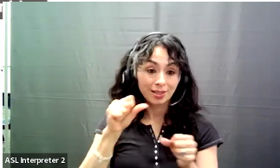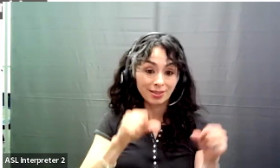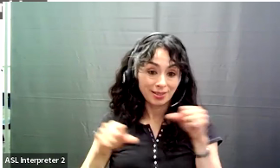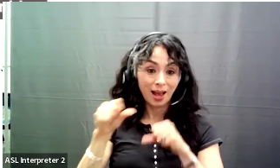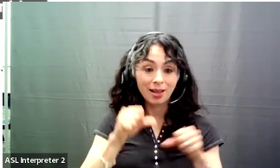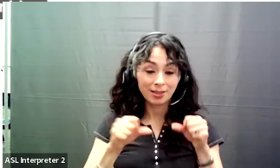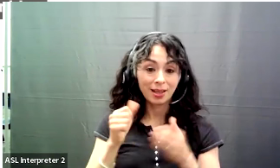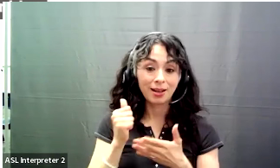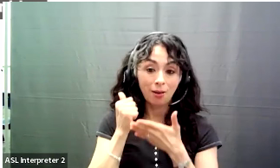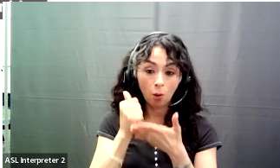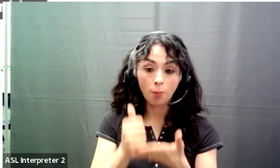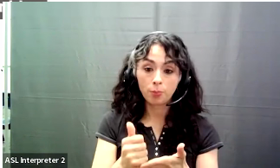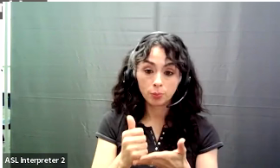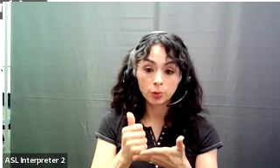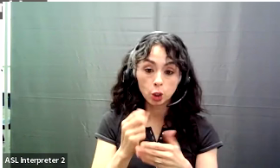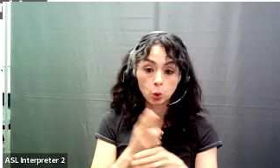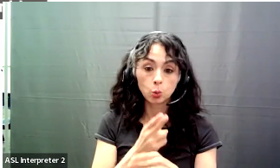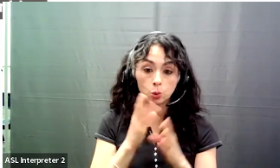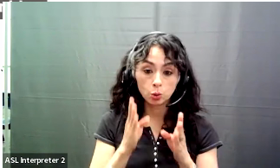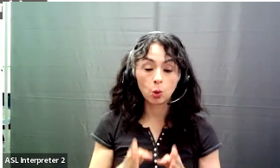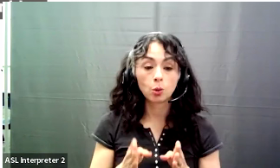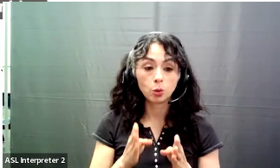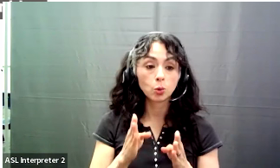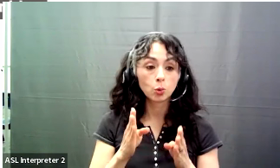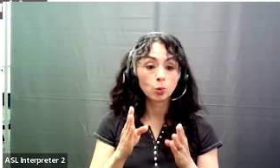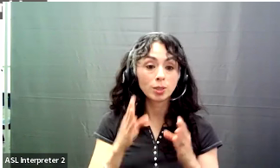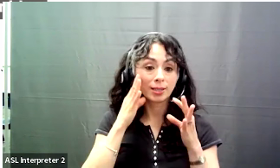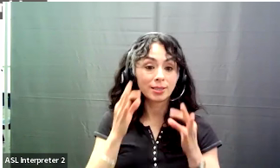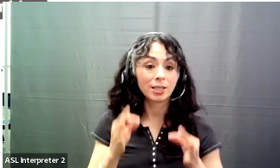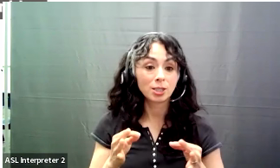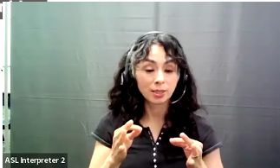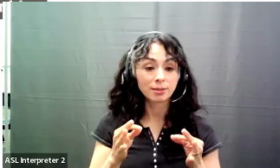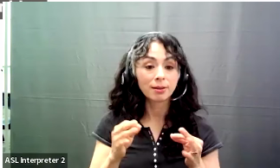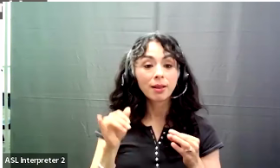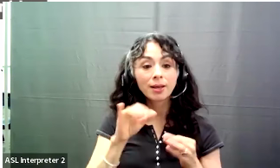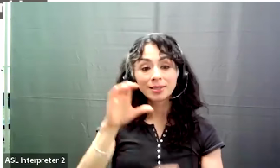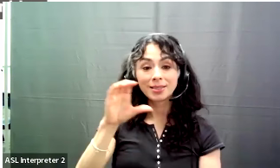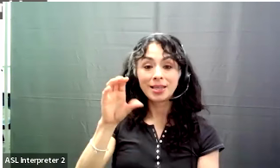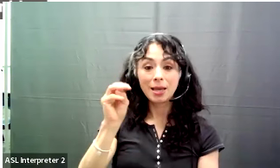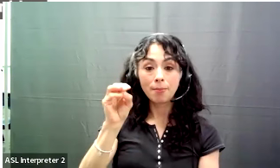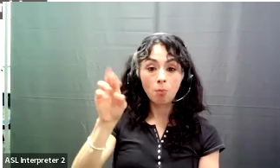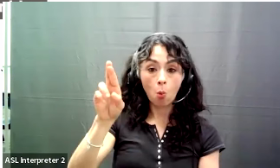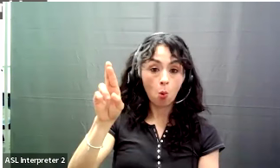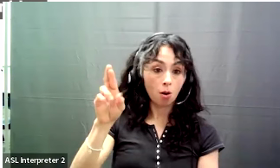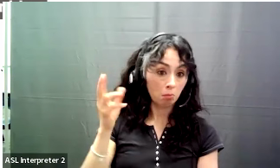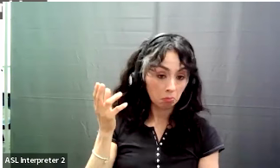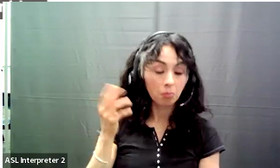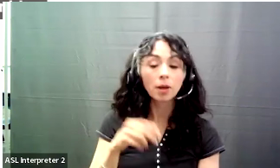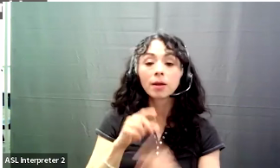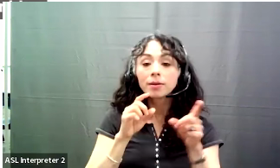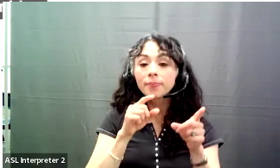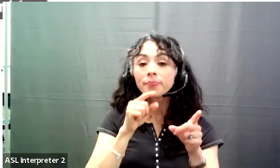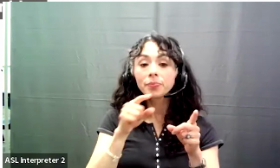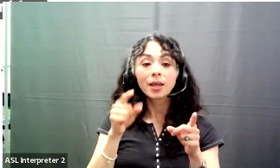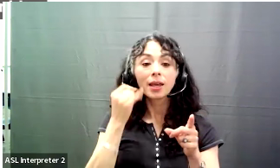citizen science tools that allows users to make decisions. It's called Seymour. And basically, if